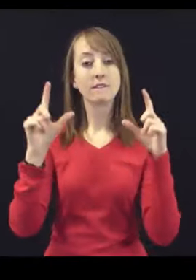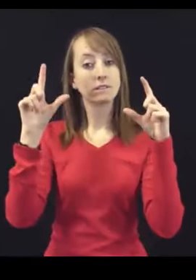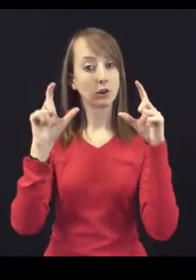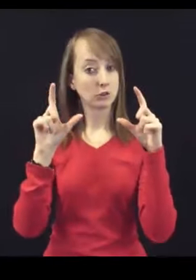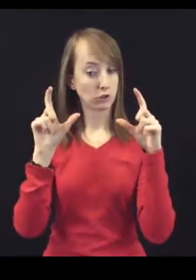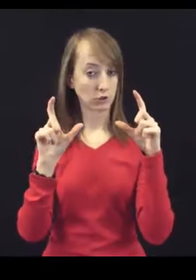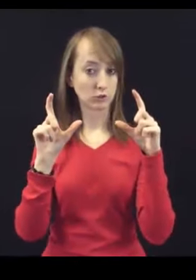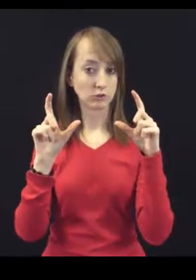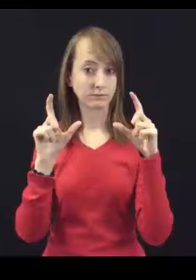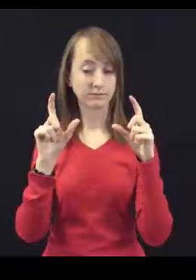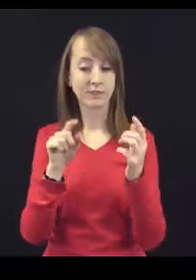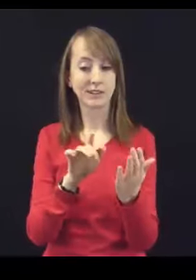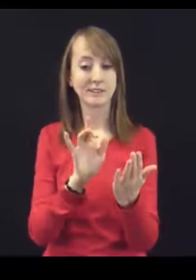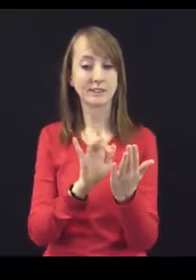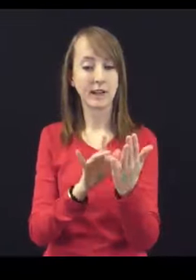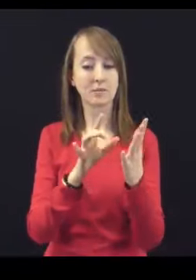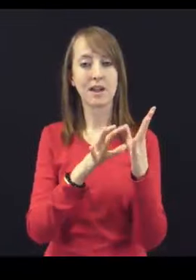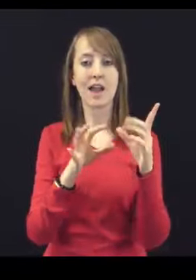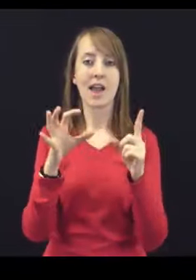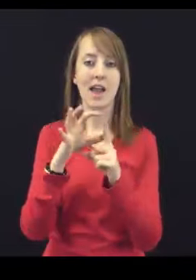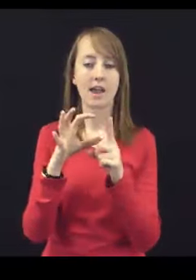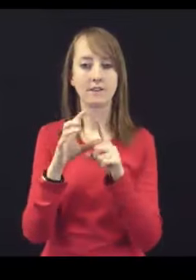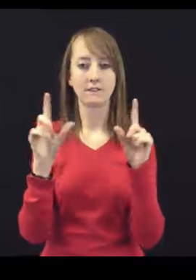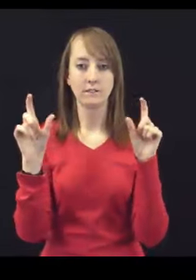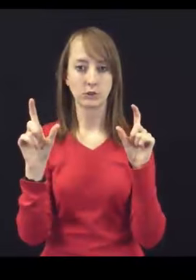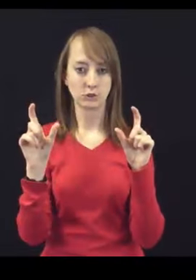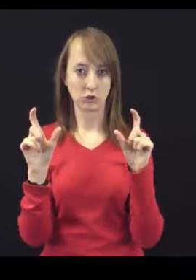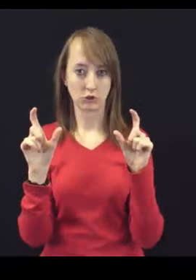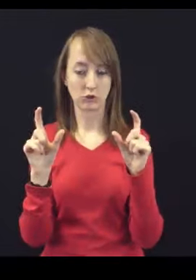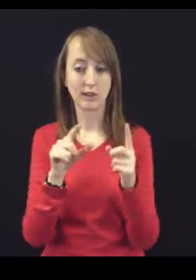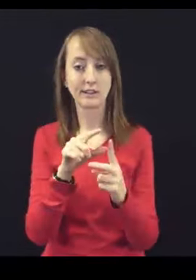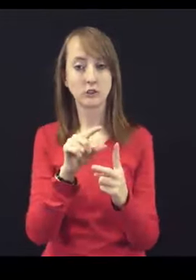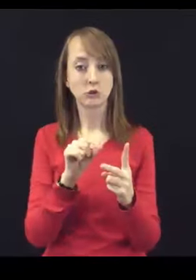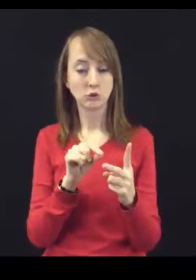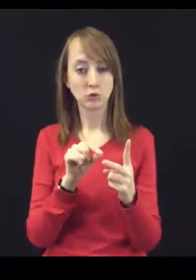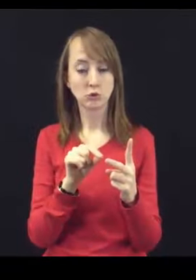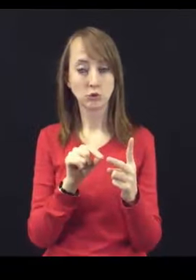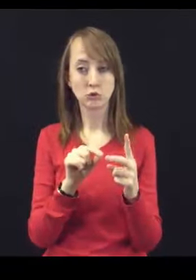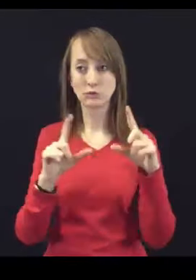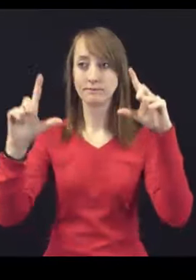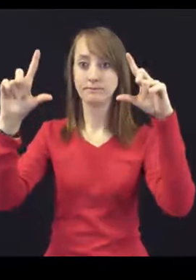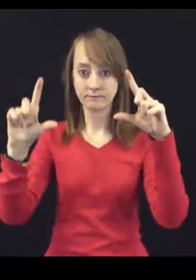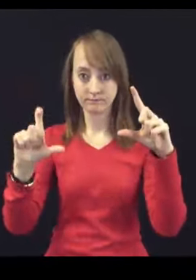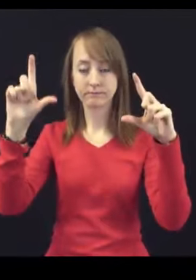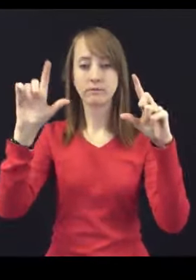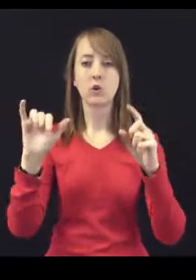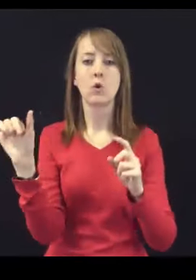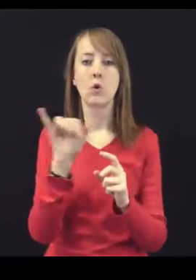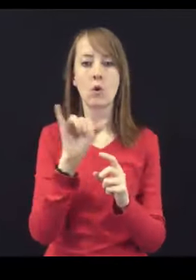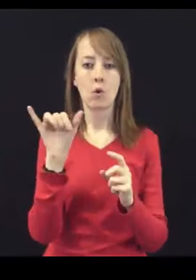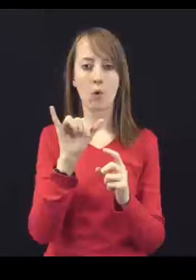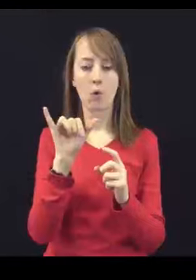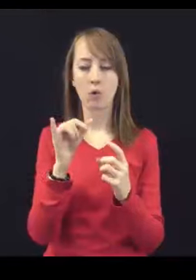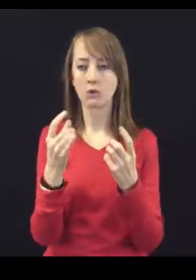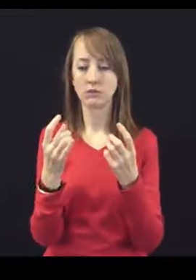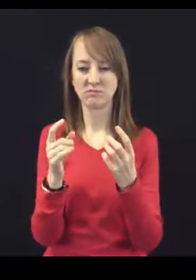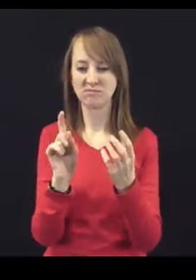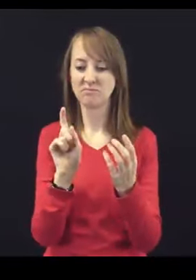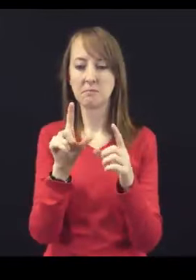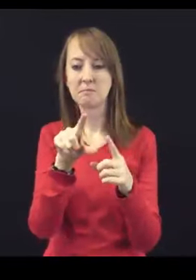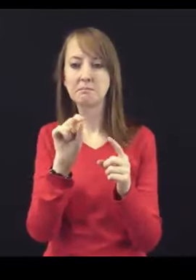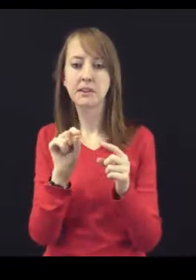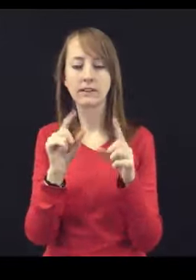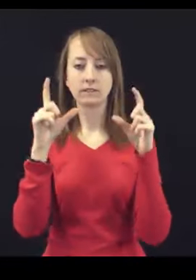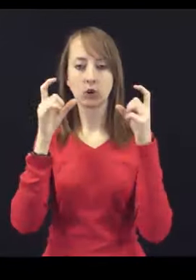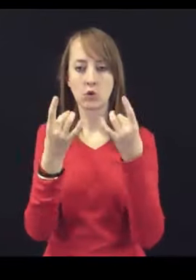Then start adding in any information you know for the contact by tapping on the field, then typing. When you've finished entering one field, just tap